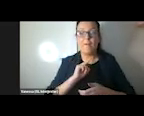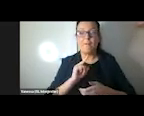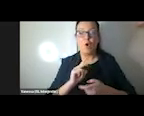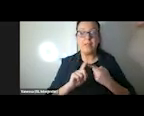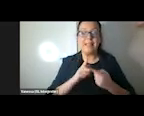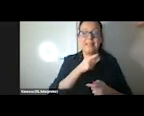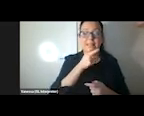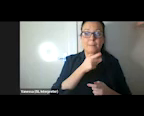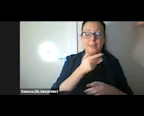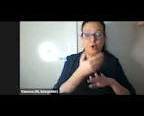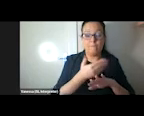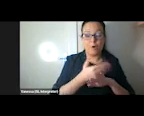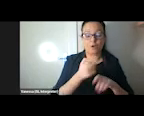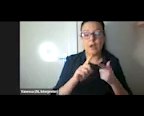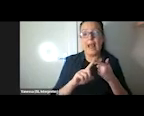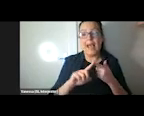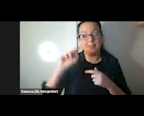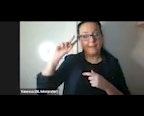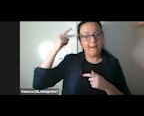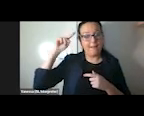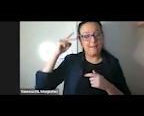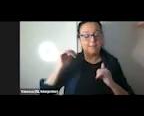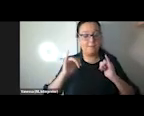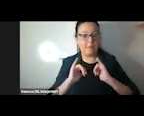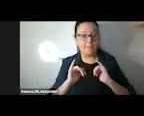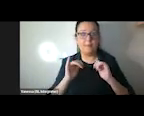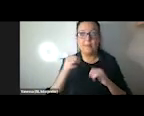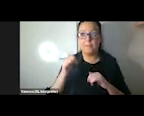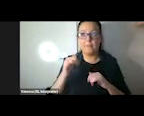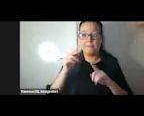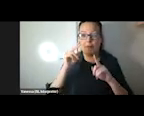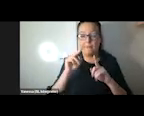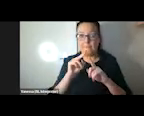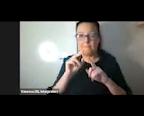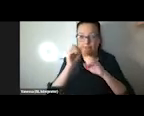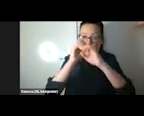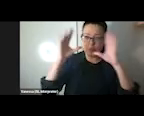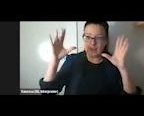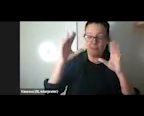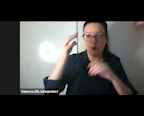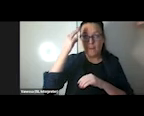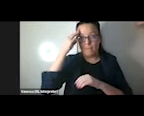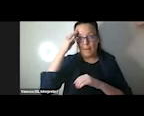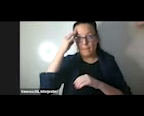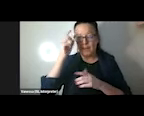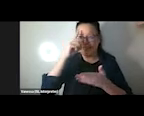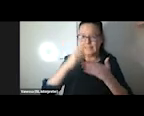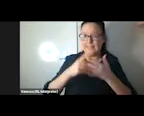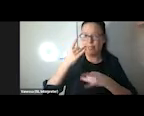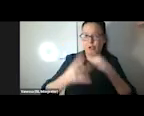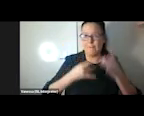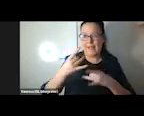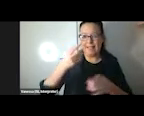and also cognitive abilities and characteristics such as perception, memory, decision-making, dyslexia, dementia,